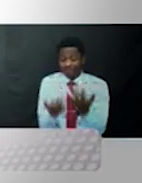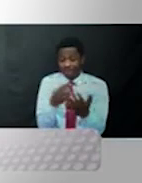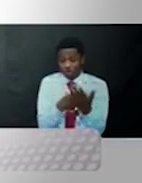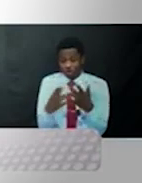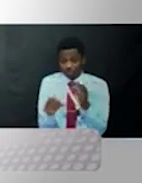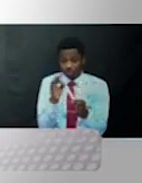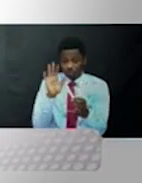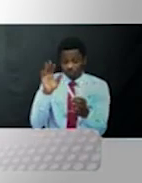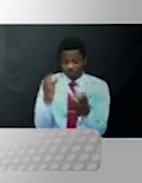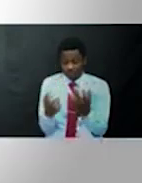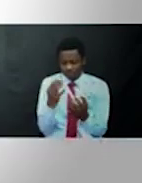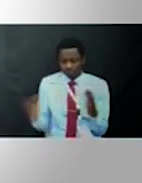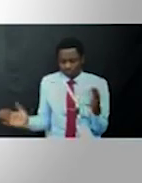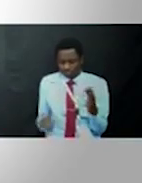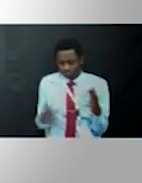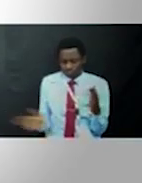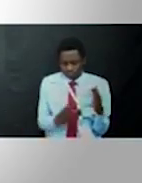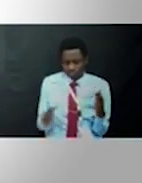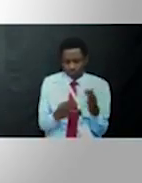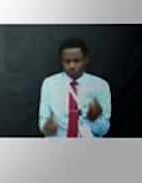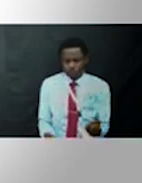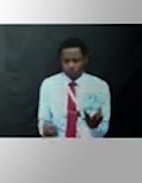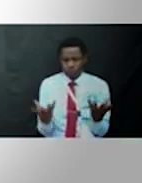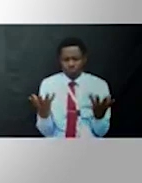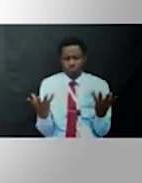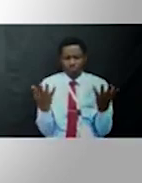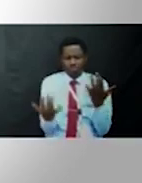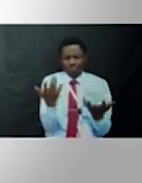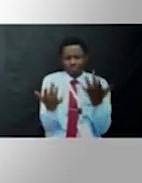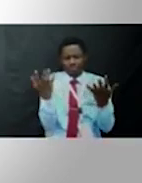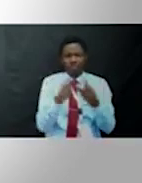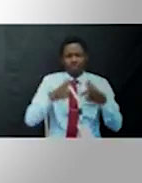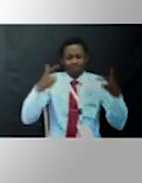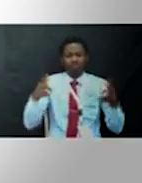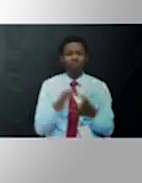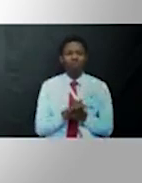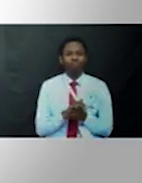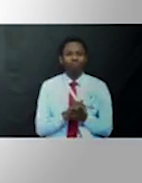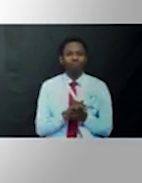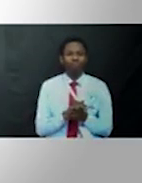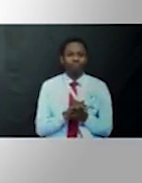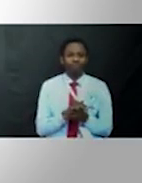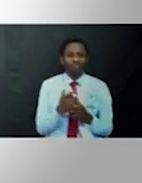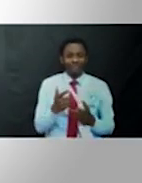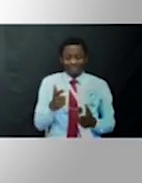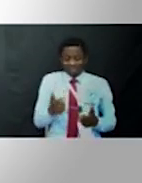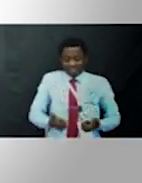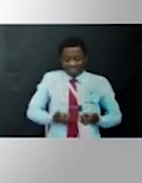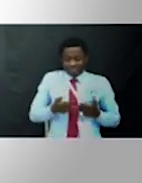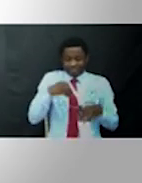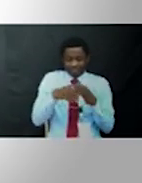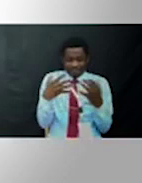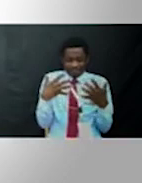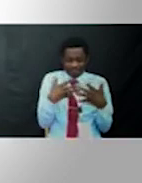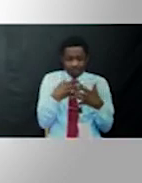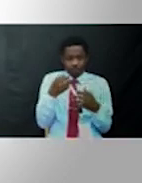Spirit, living in the fear of God in the local church. Now we want to live in the fear of God in the